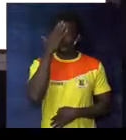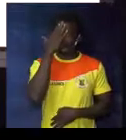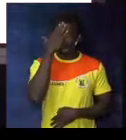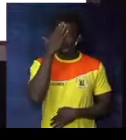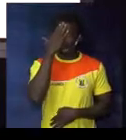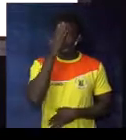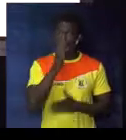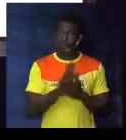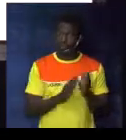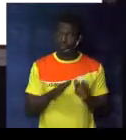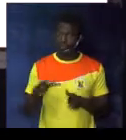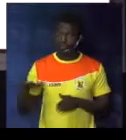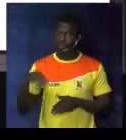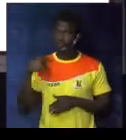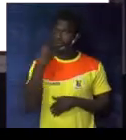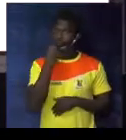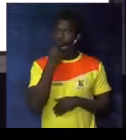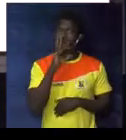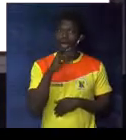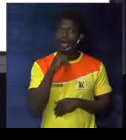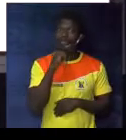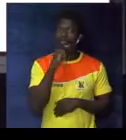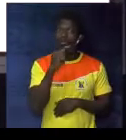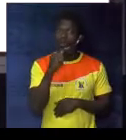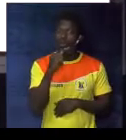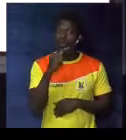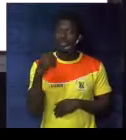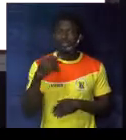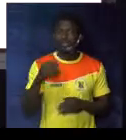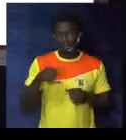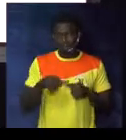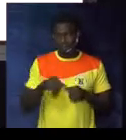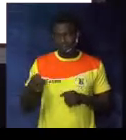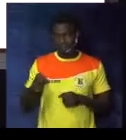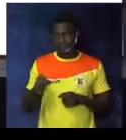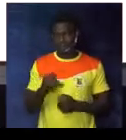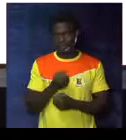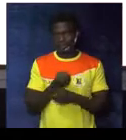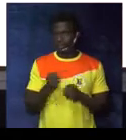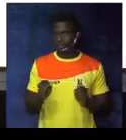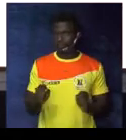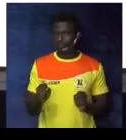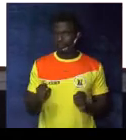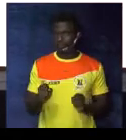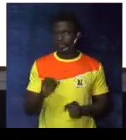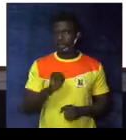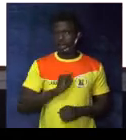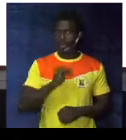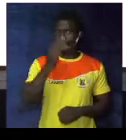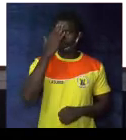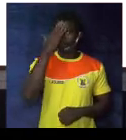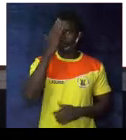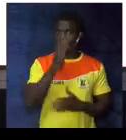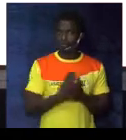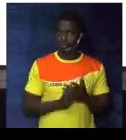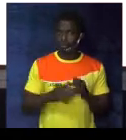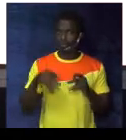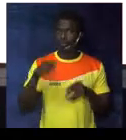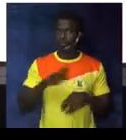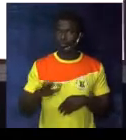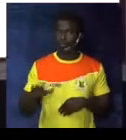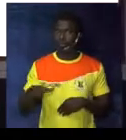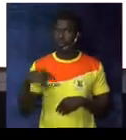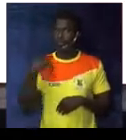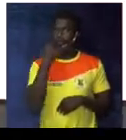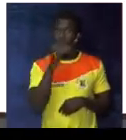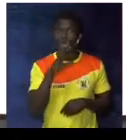I know some people who are not staying safe. I know some people who are not